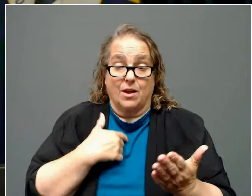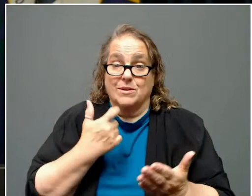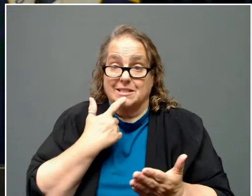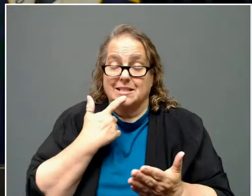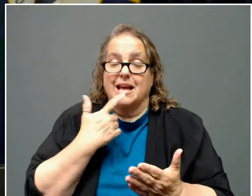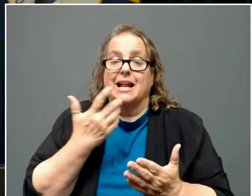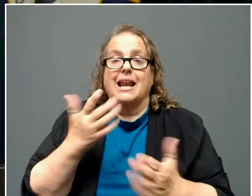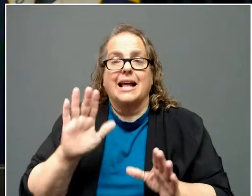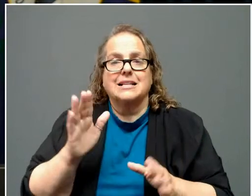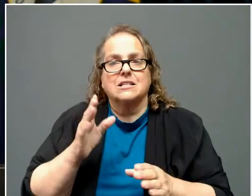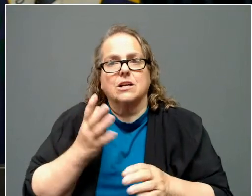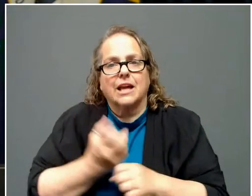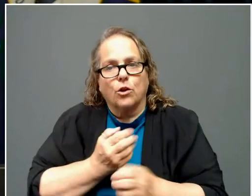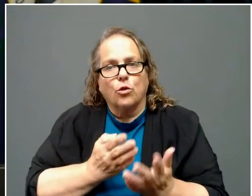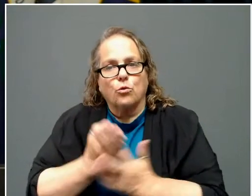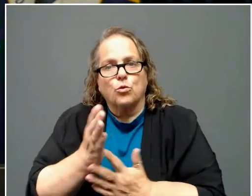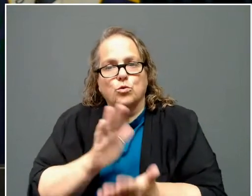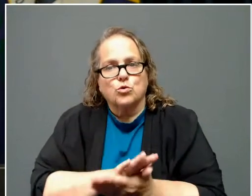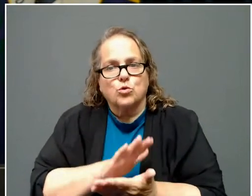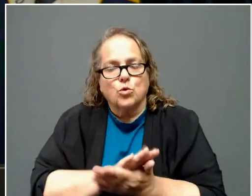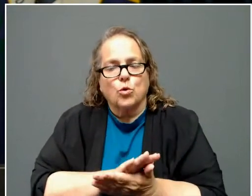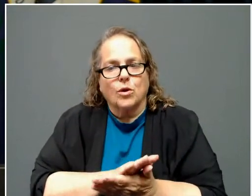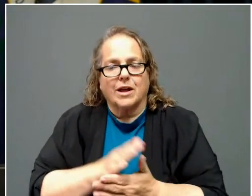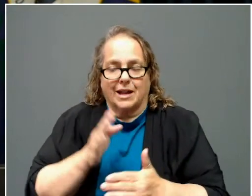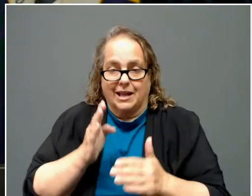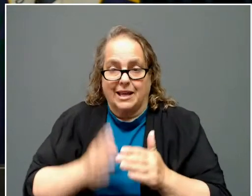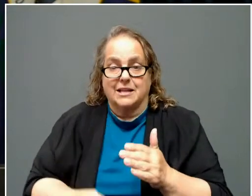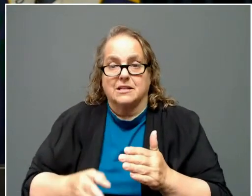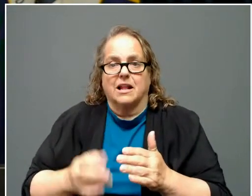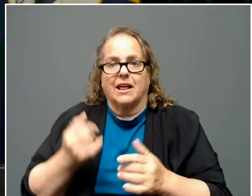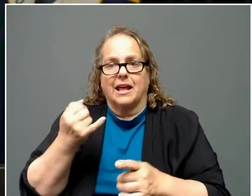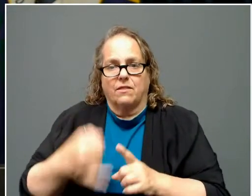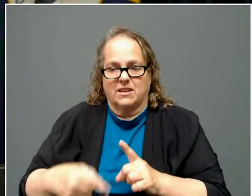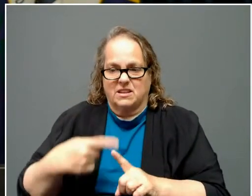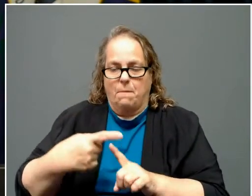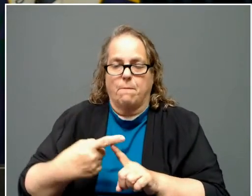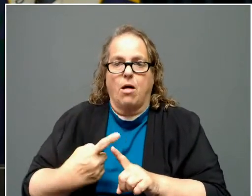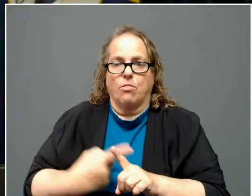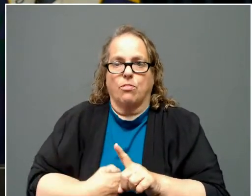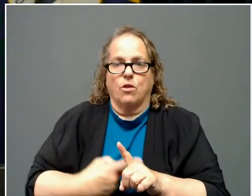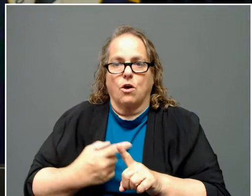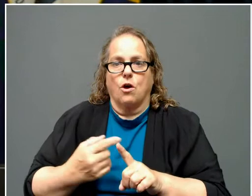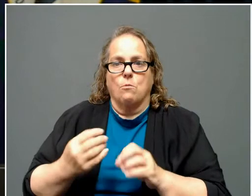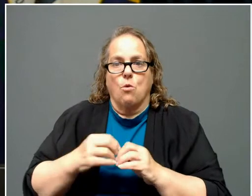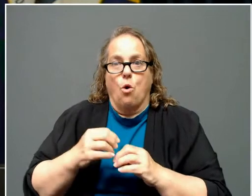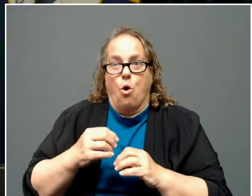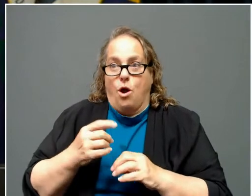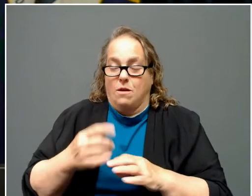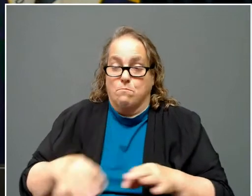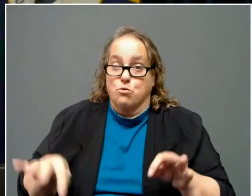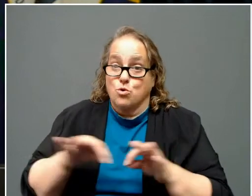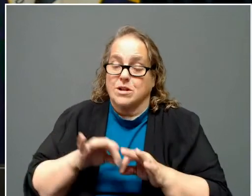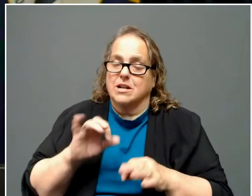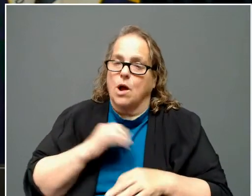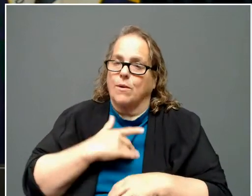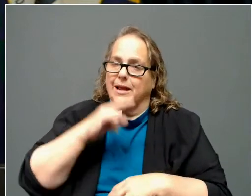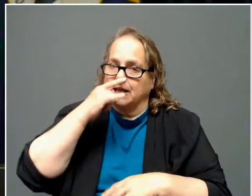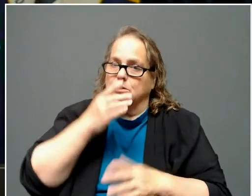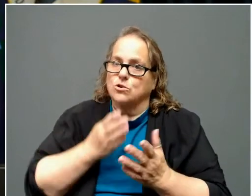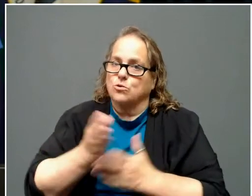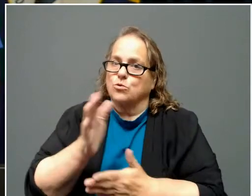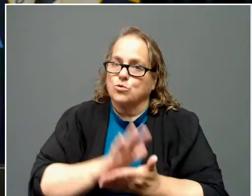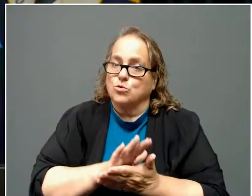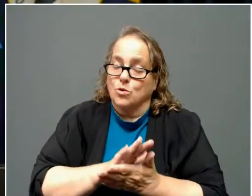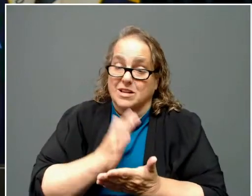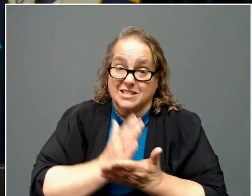month. We all said that this was the most important thing, getting our kids back to school. Certainly some school districts have seen increase in the